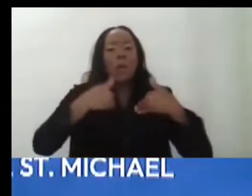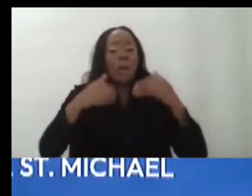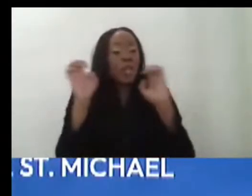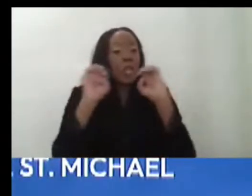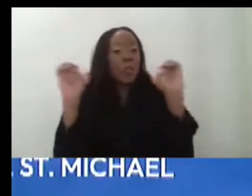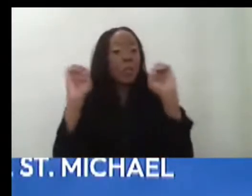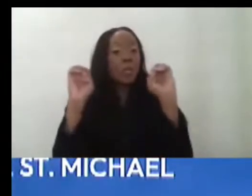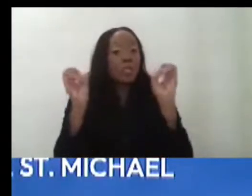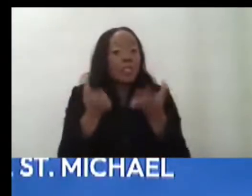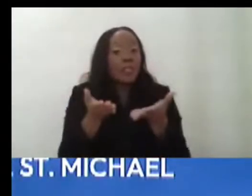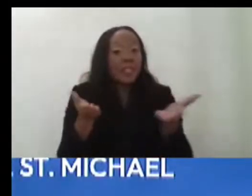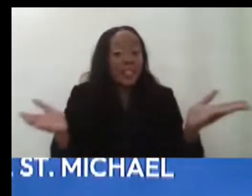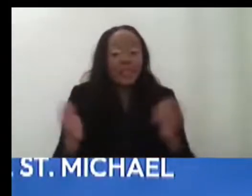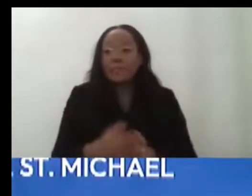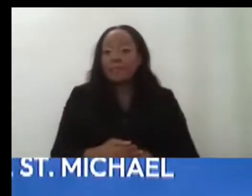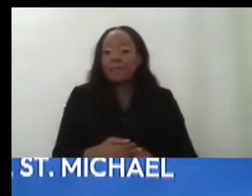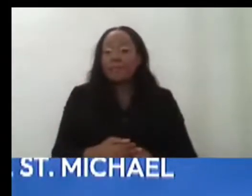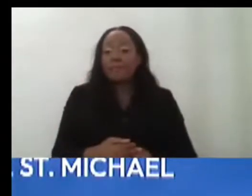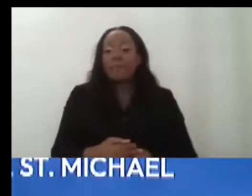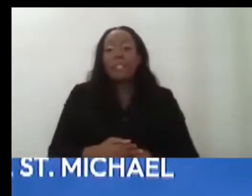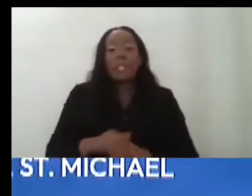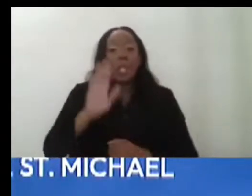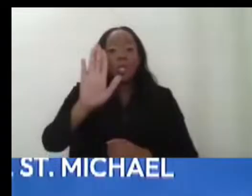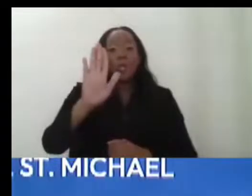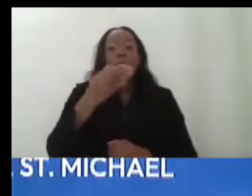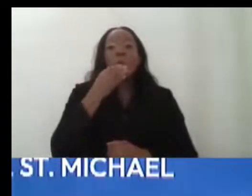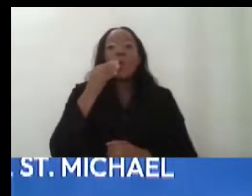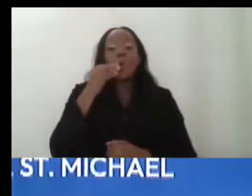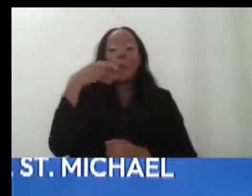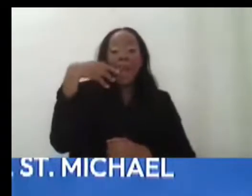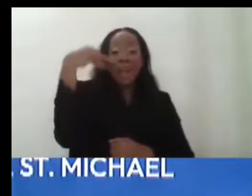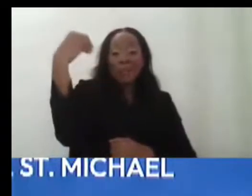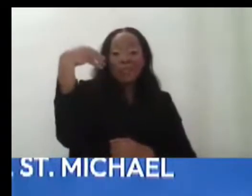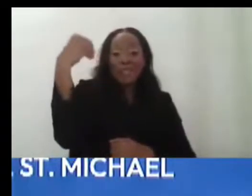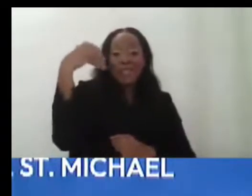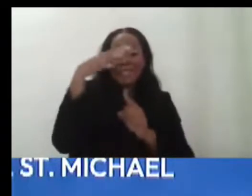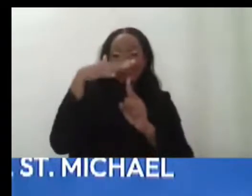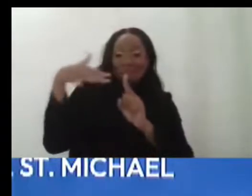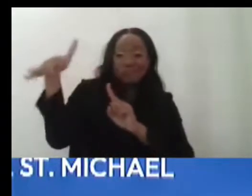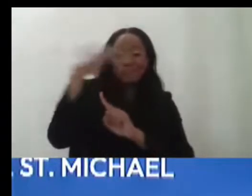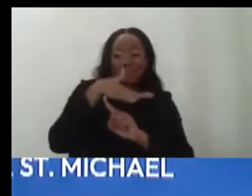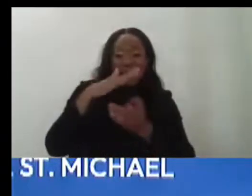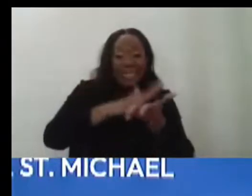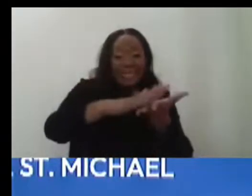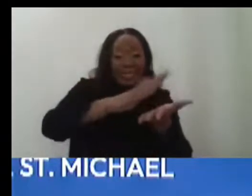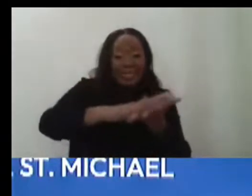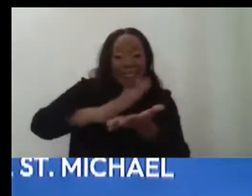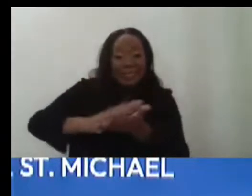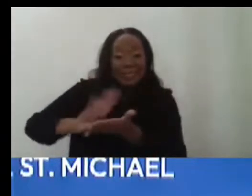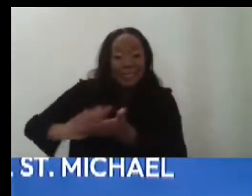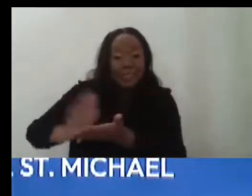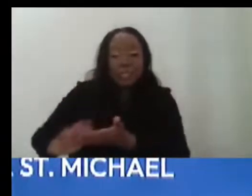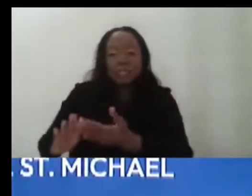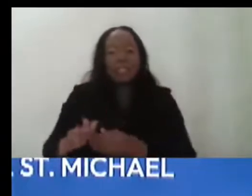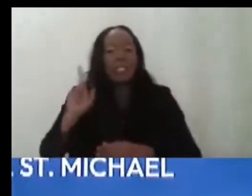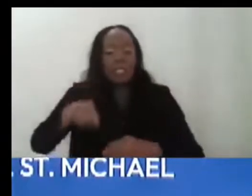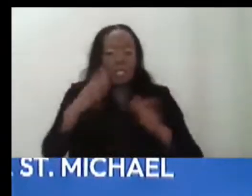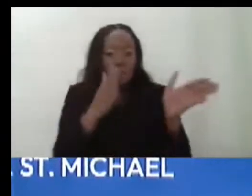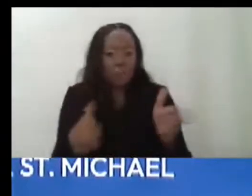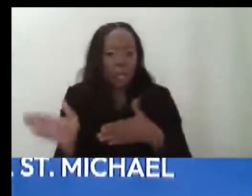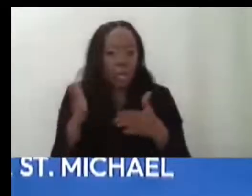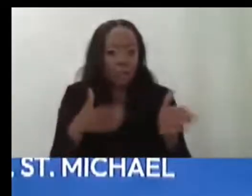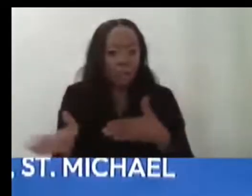clean around your homes. All that I have spoken to requires coordination.